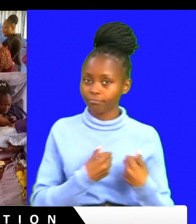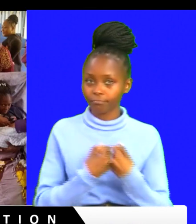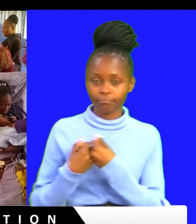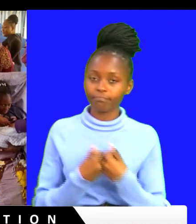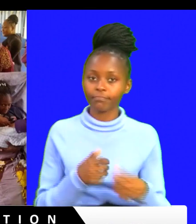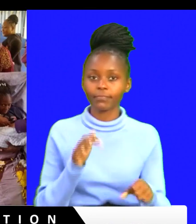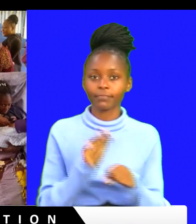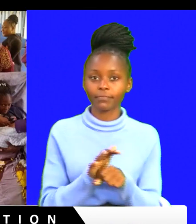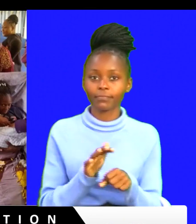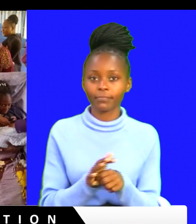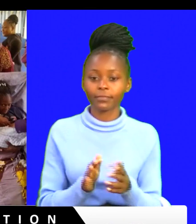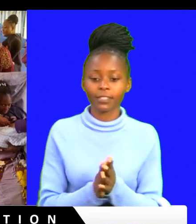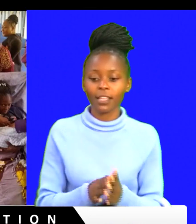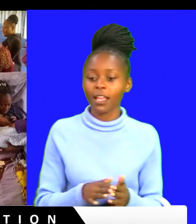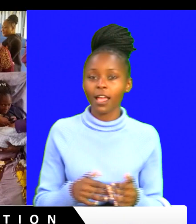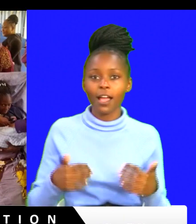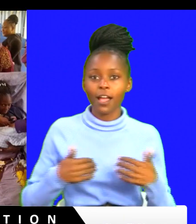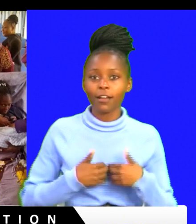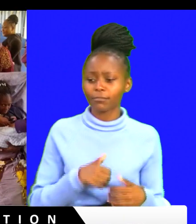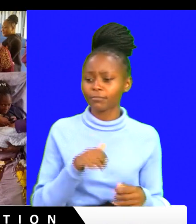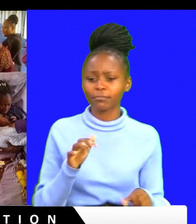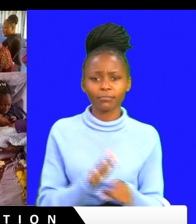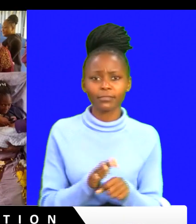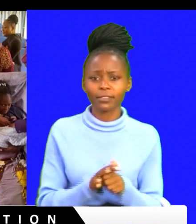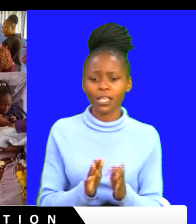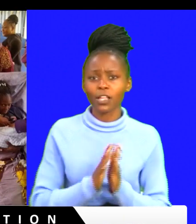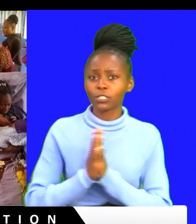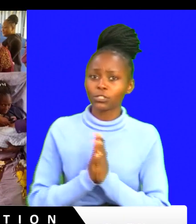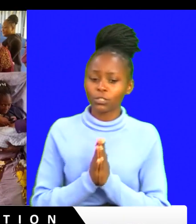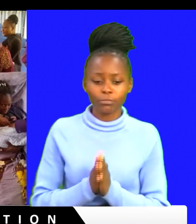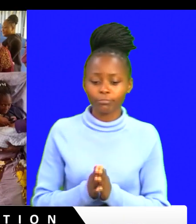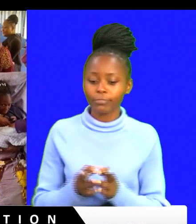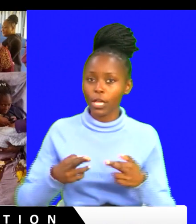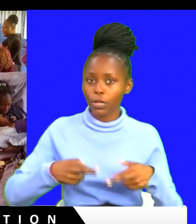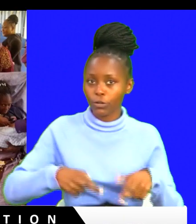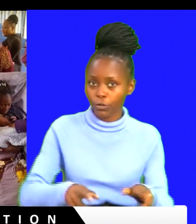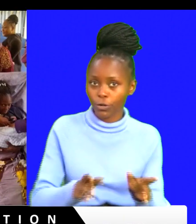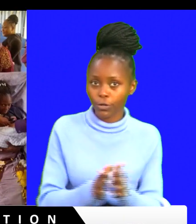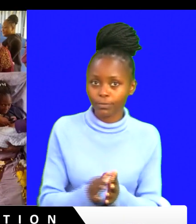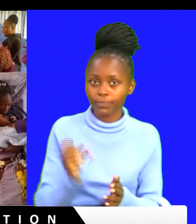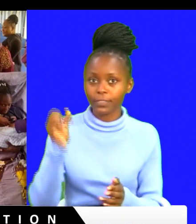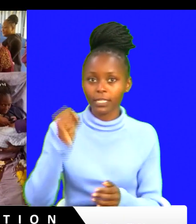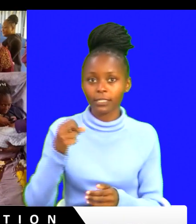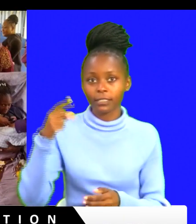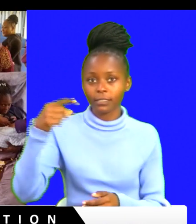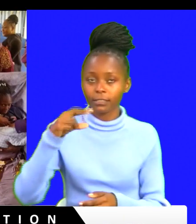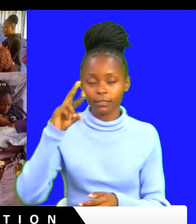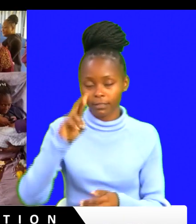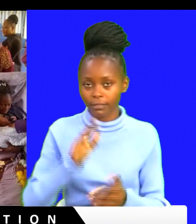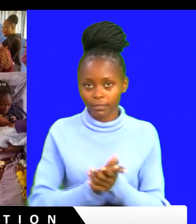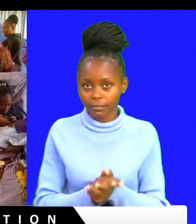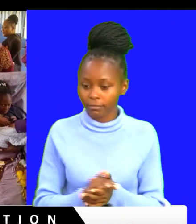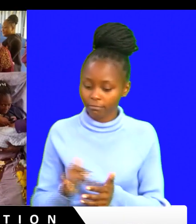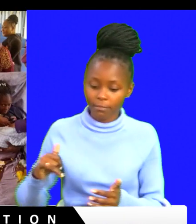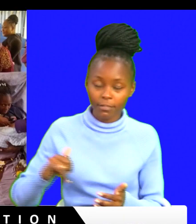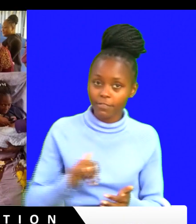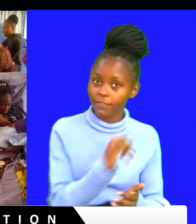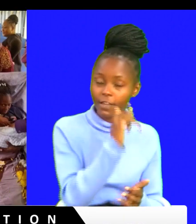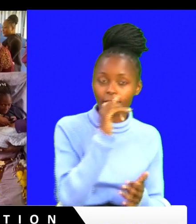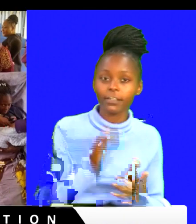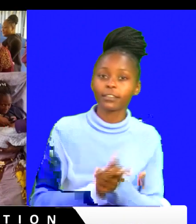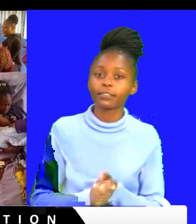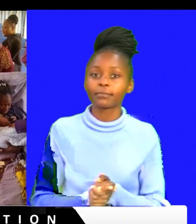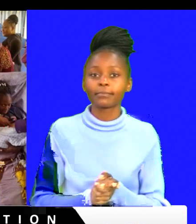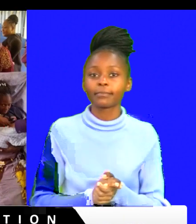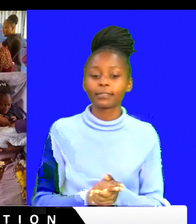gari, kwa barabara, no SGR, maybe hata wengine in flights and all those places. I'm sure it has been a lot. So let's just